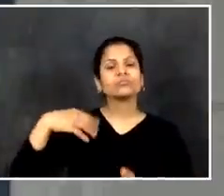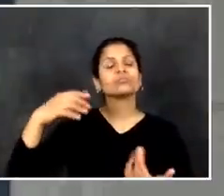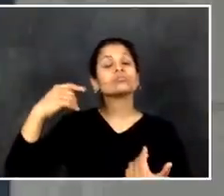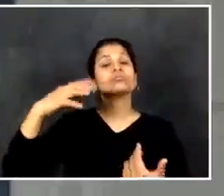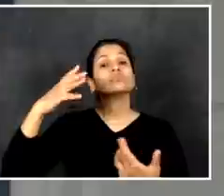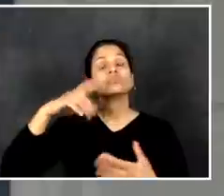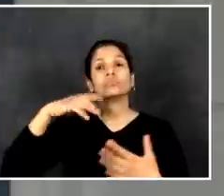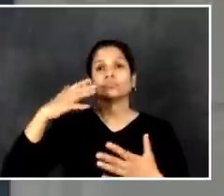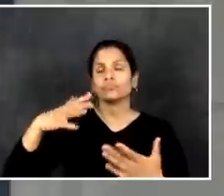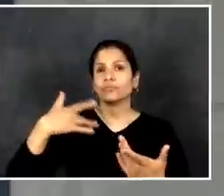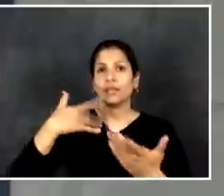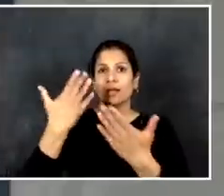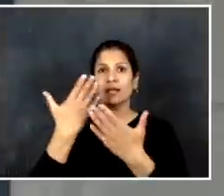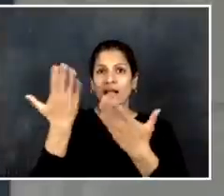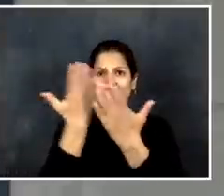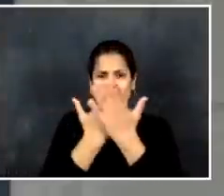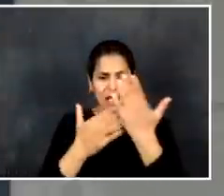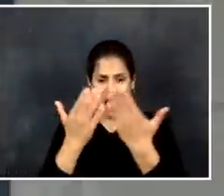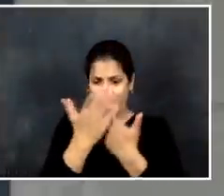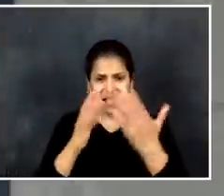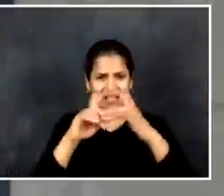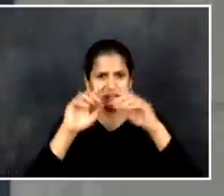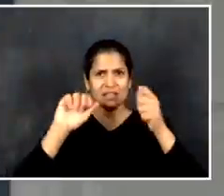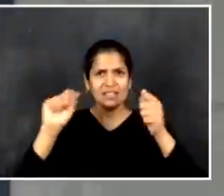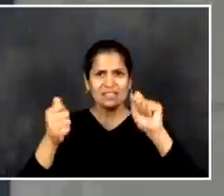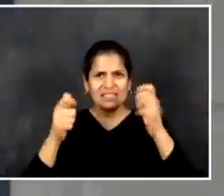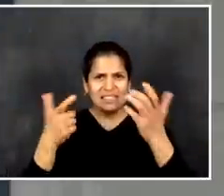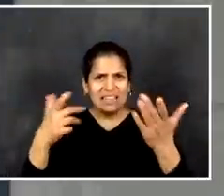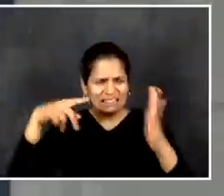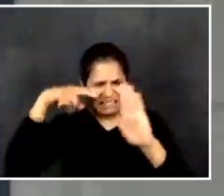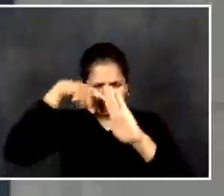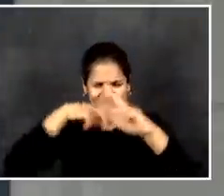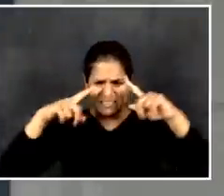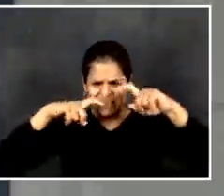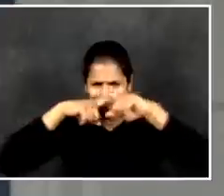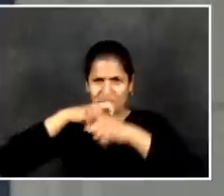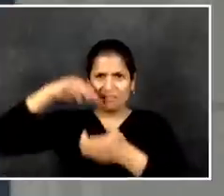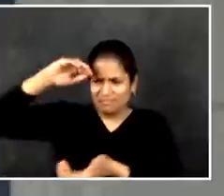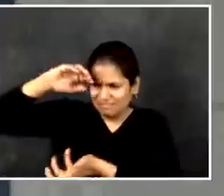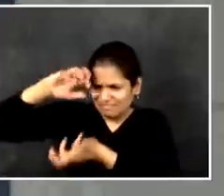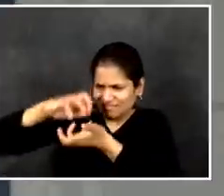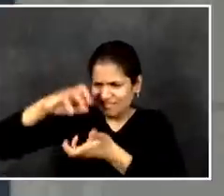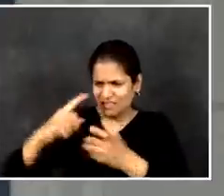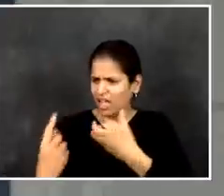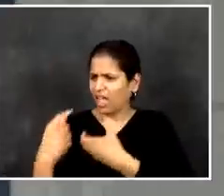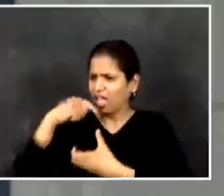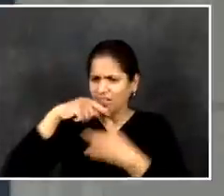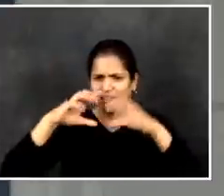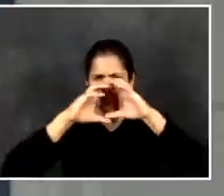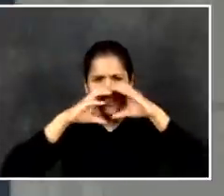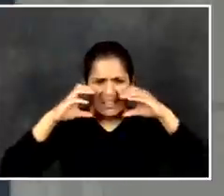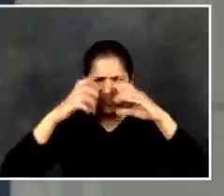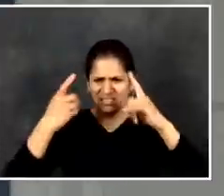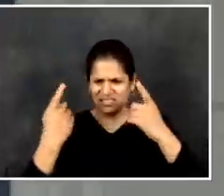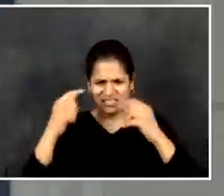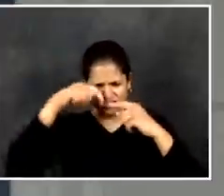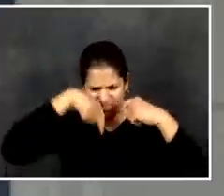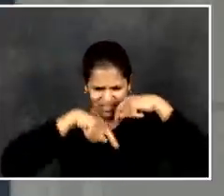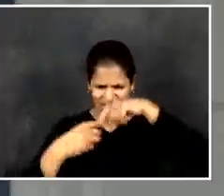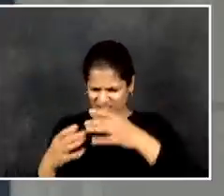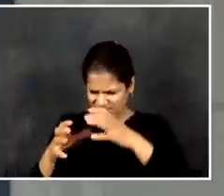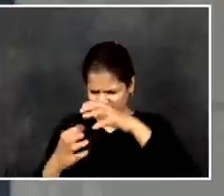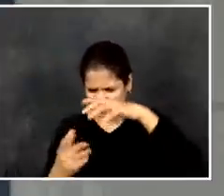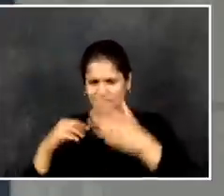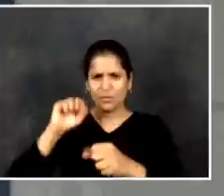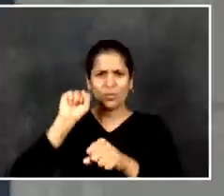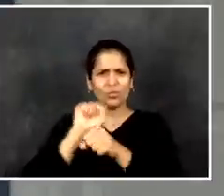system trained by a brain. So we try to replace all of that, not just the mechanical function. And that's why